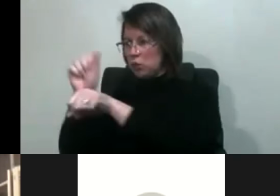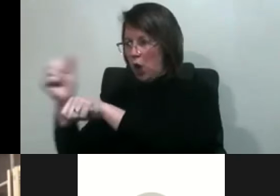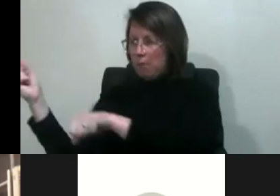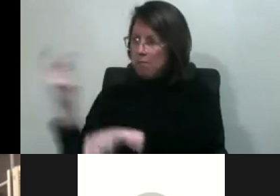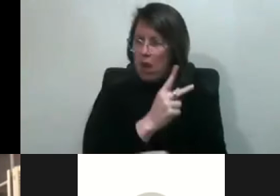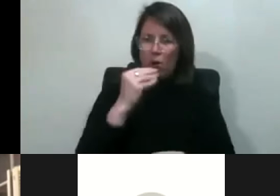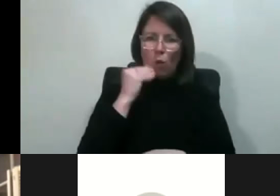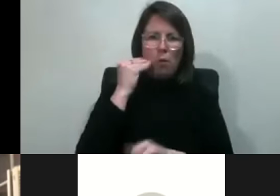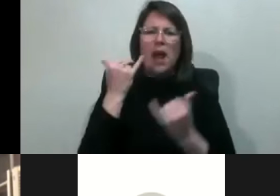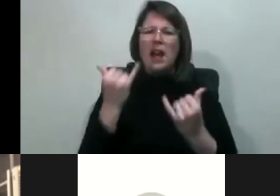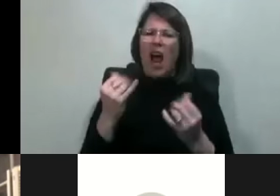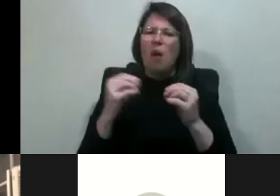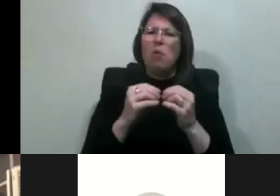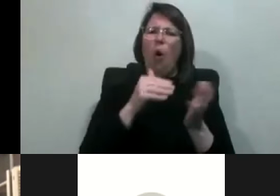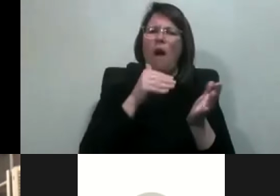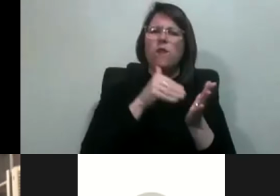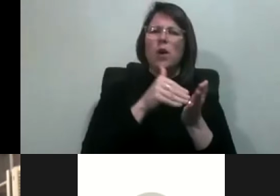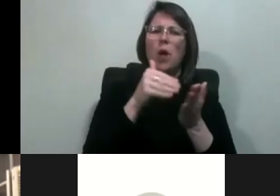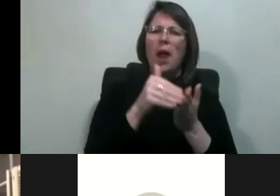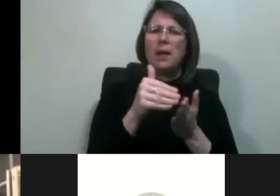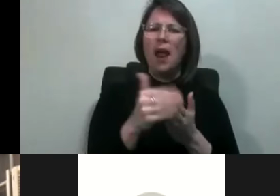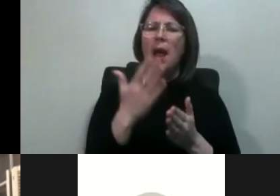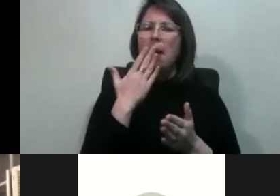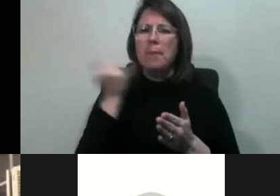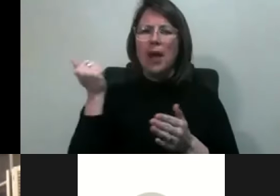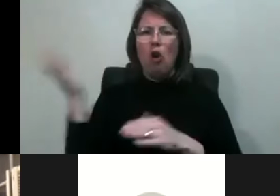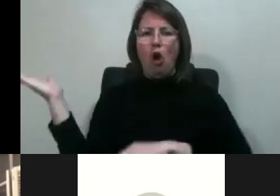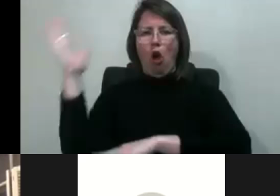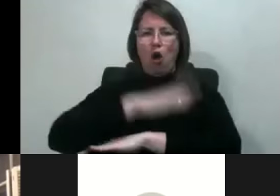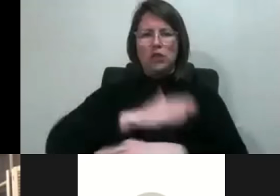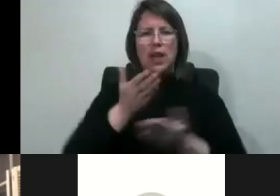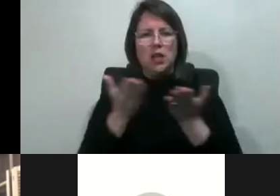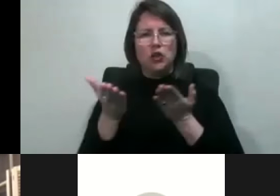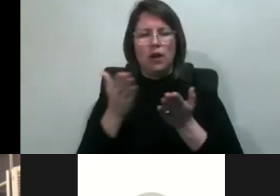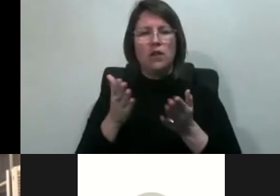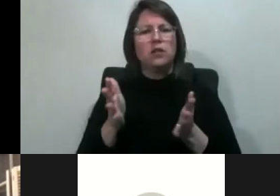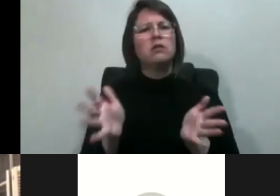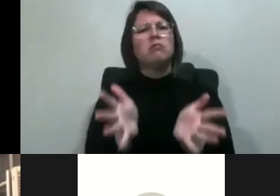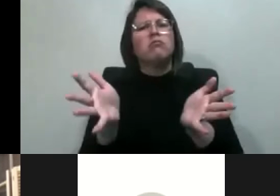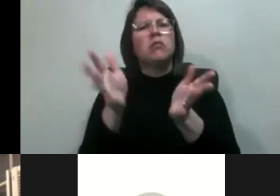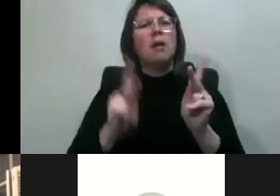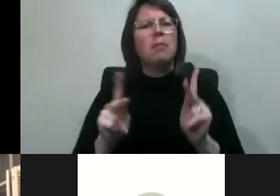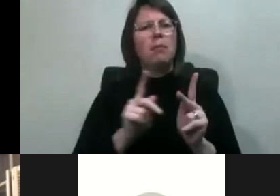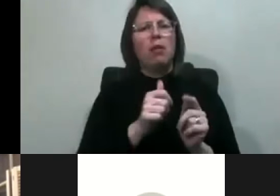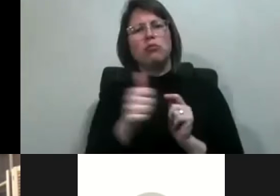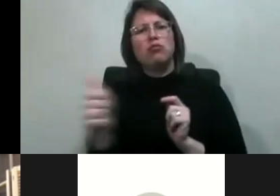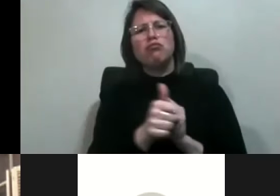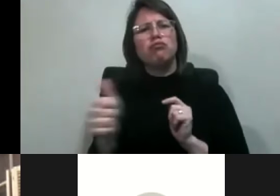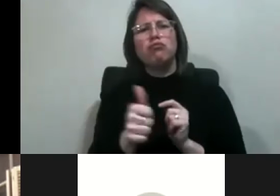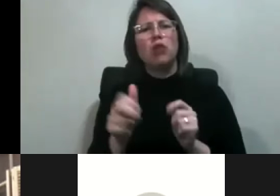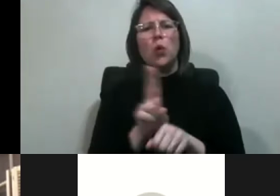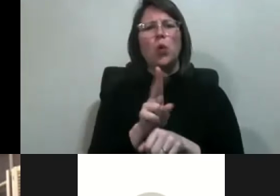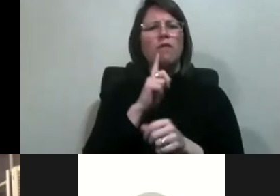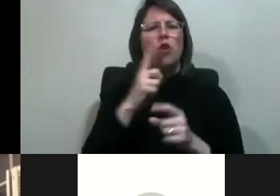home, and actually have better all day service where we actually hope that we can encourage people to start using it for trips. I